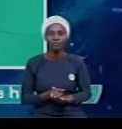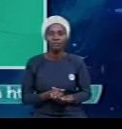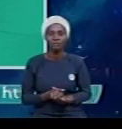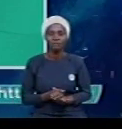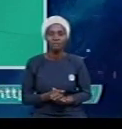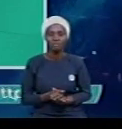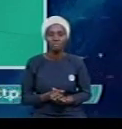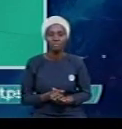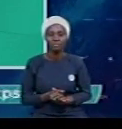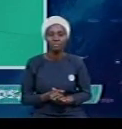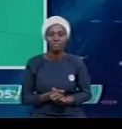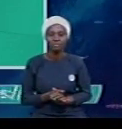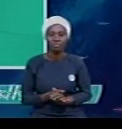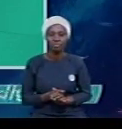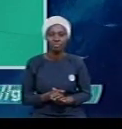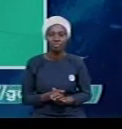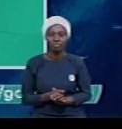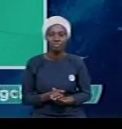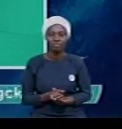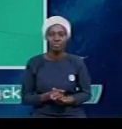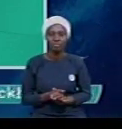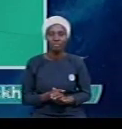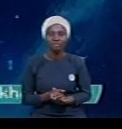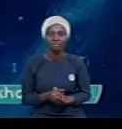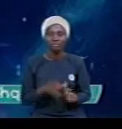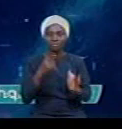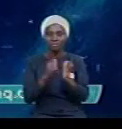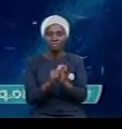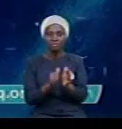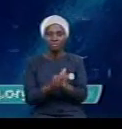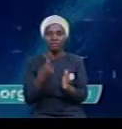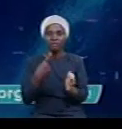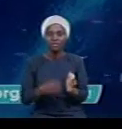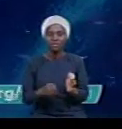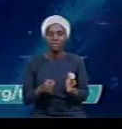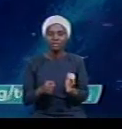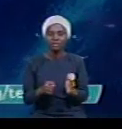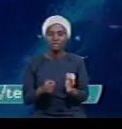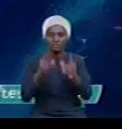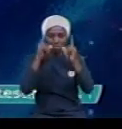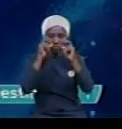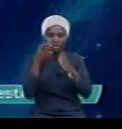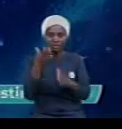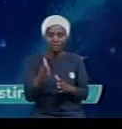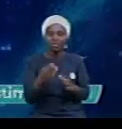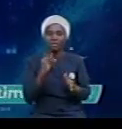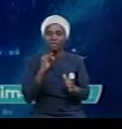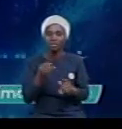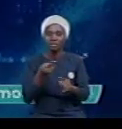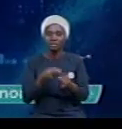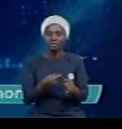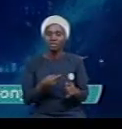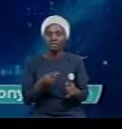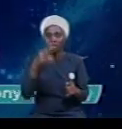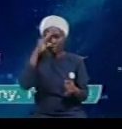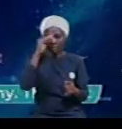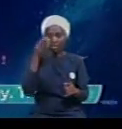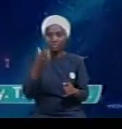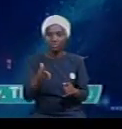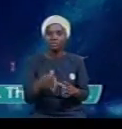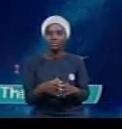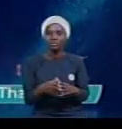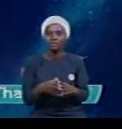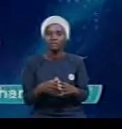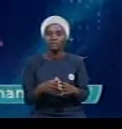The picture above is that of PA Olarewaju Balogun, an invitee to the ongoing GCK July edition